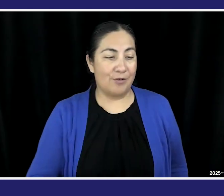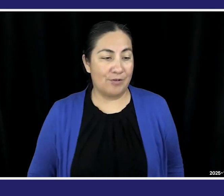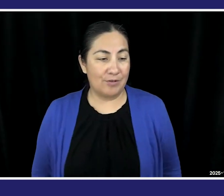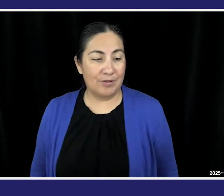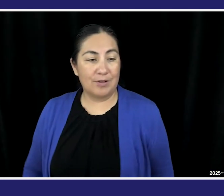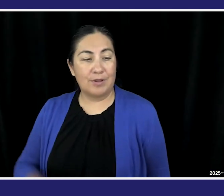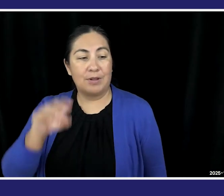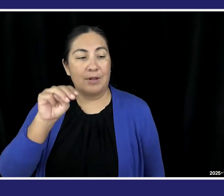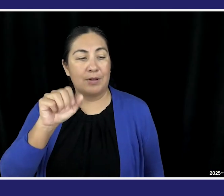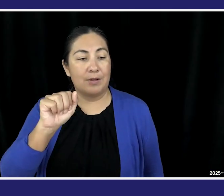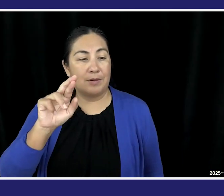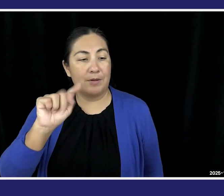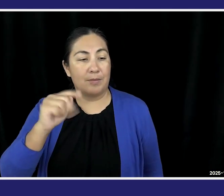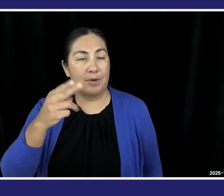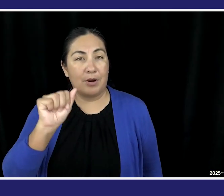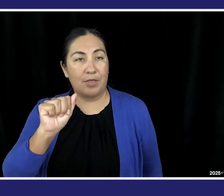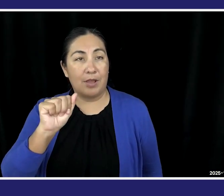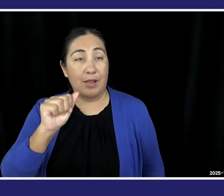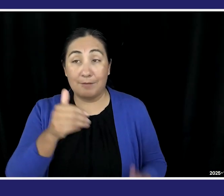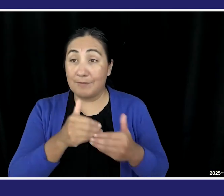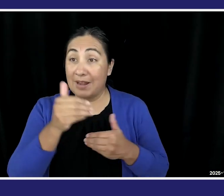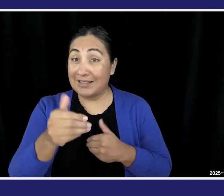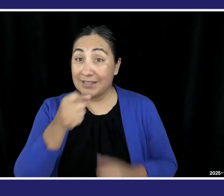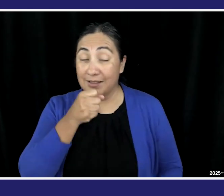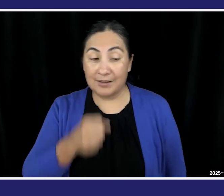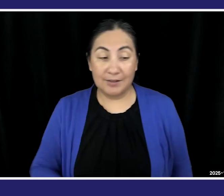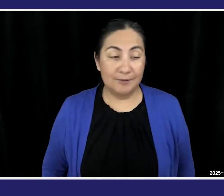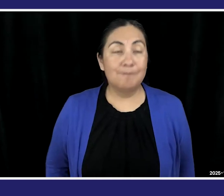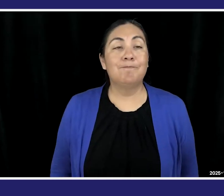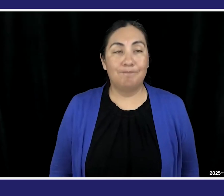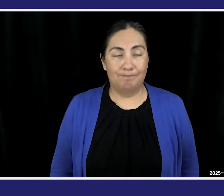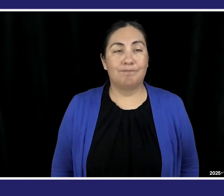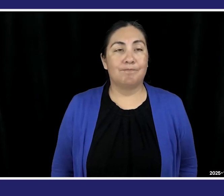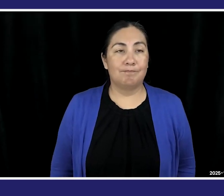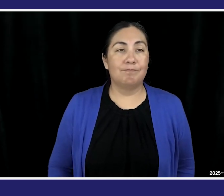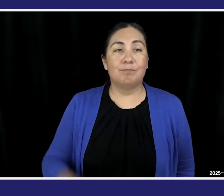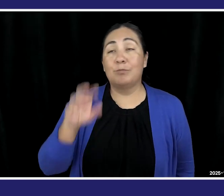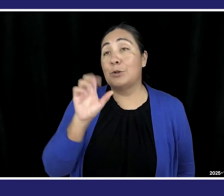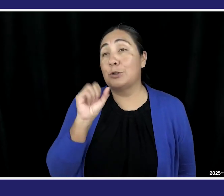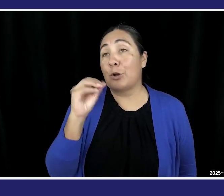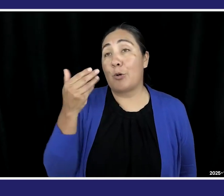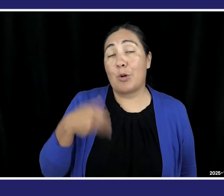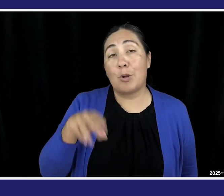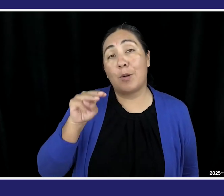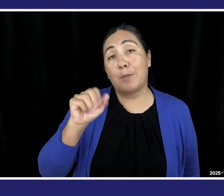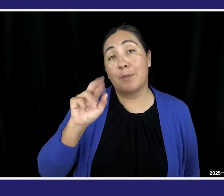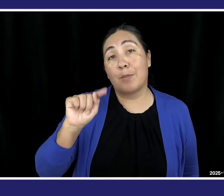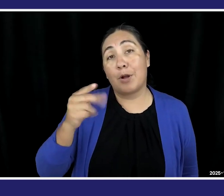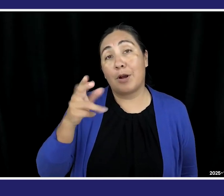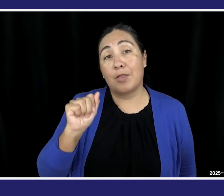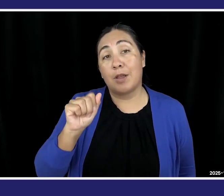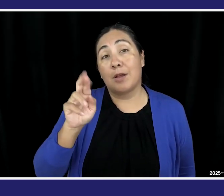next on the list. Martha, are you able to come off the mute? I am. So I'm Martha Burns with Peer